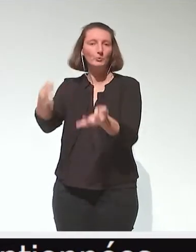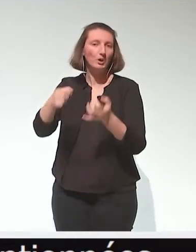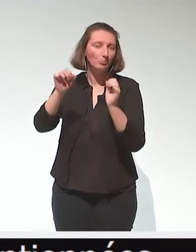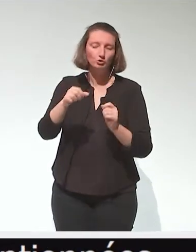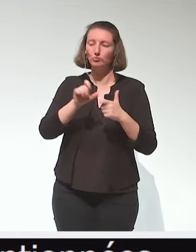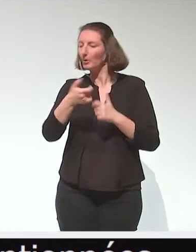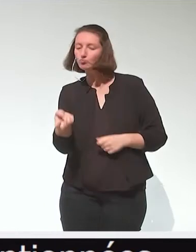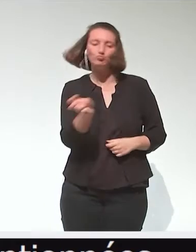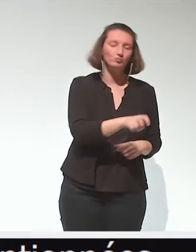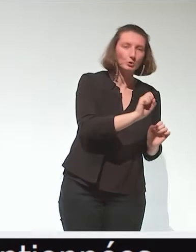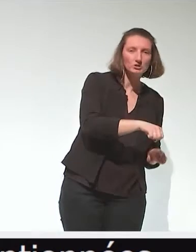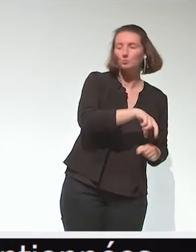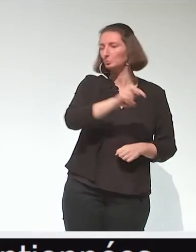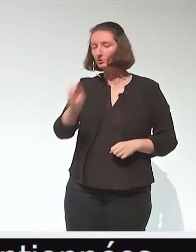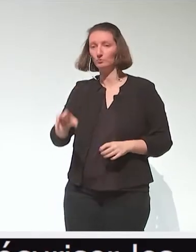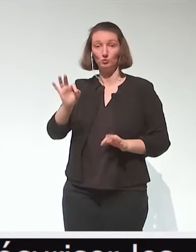was not the